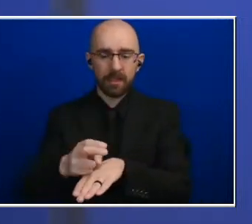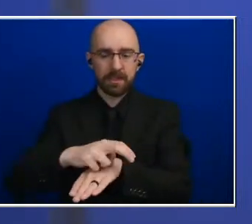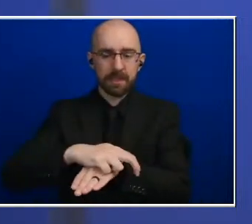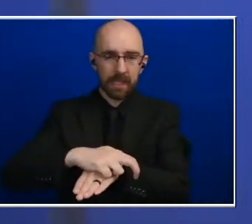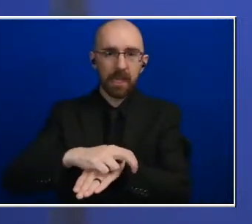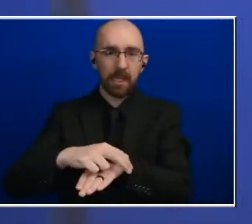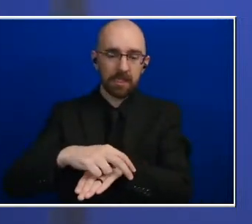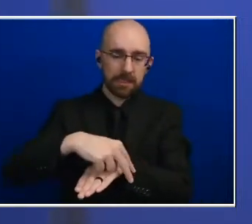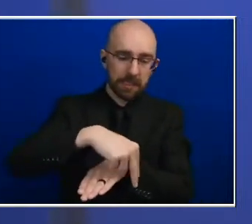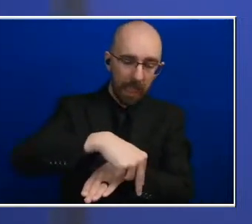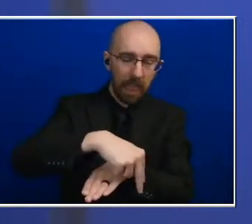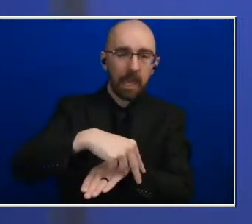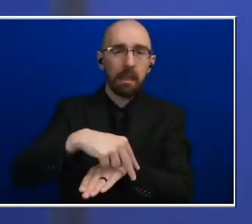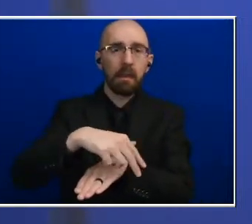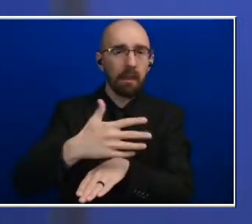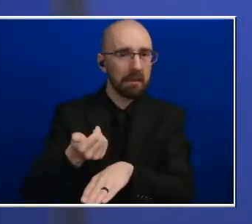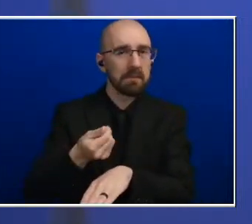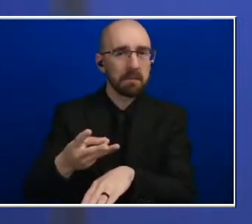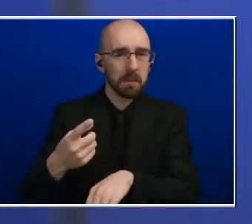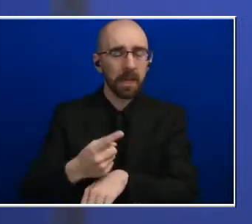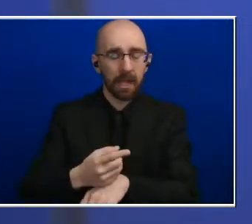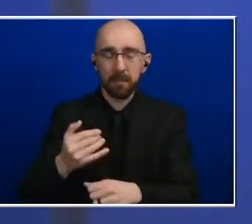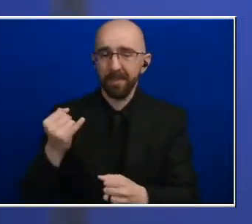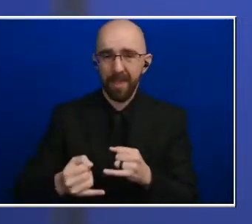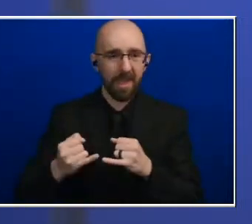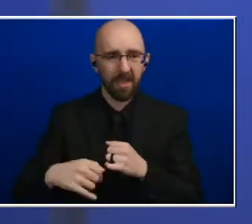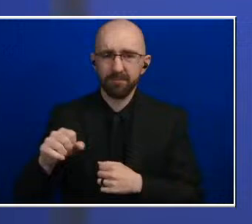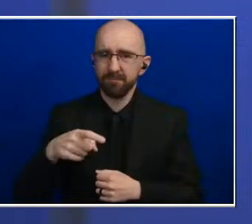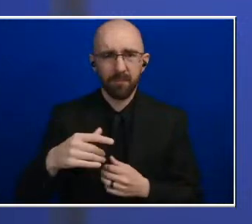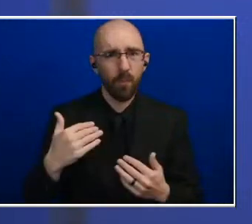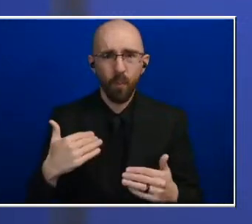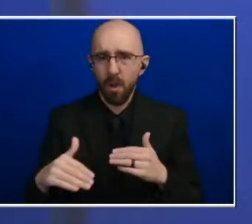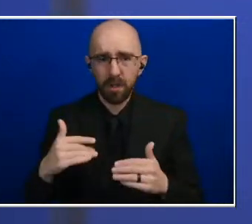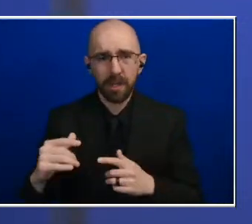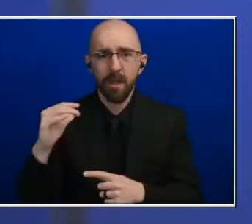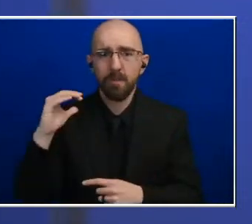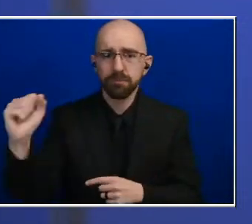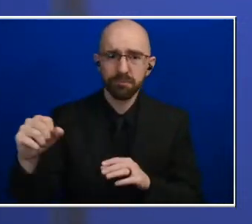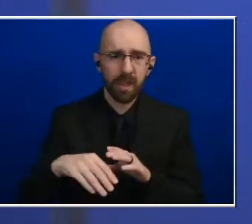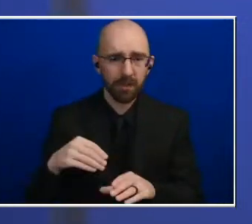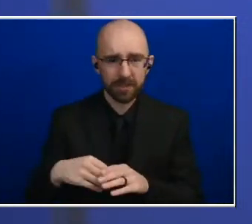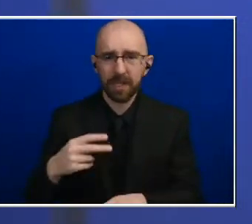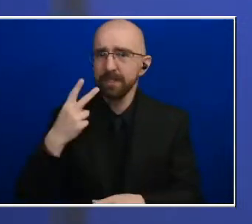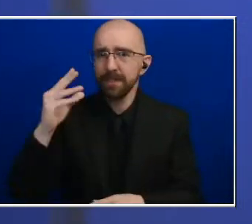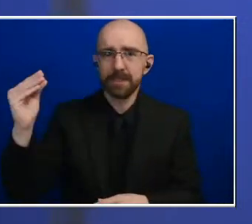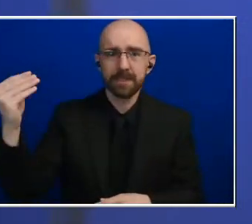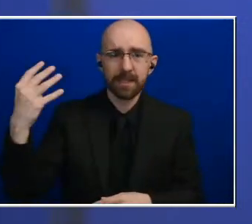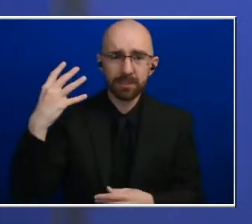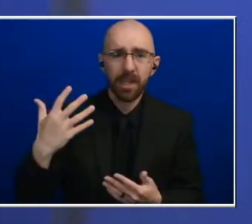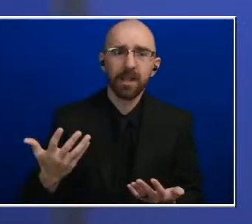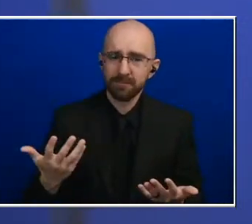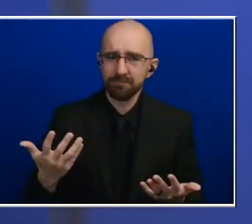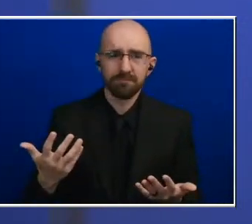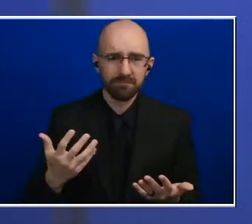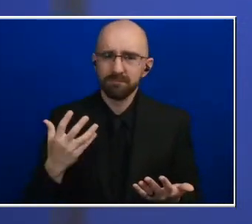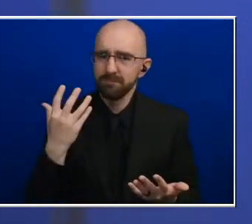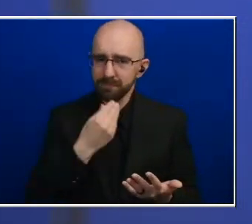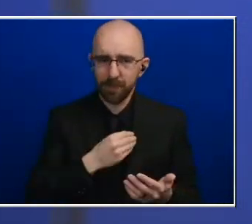days. By the end of it, yeah, you were walking, you were going outside, getting to see the sunshine. It was, beautiful early